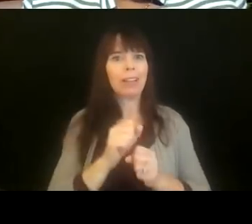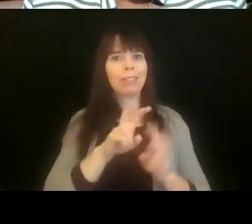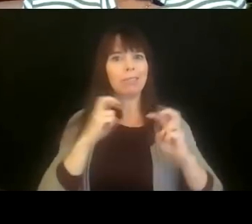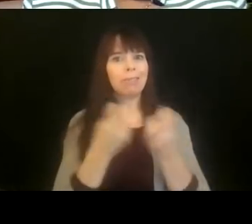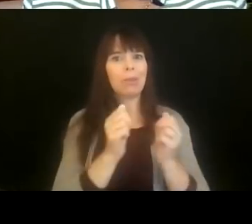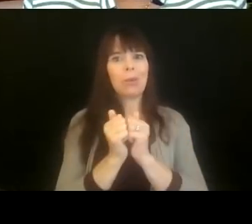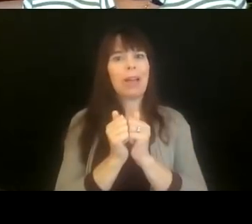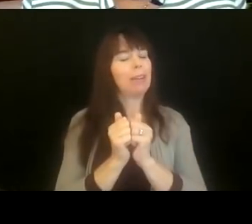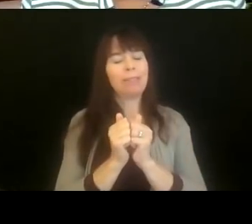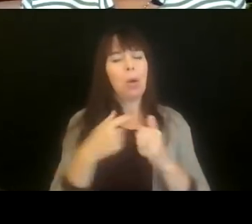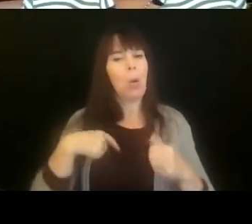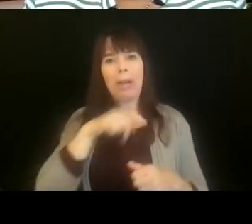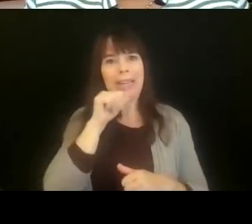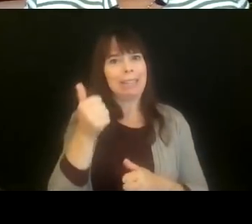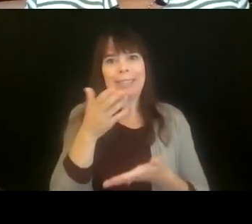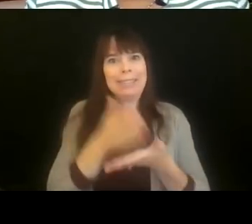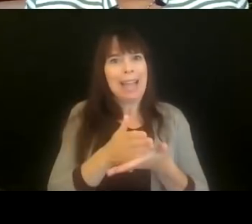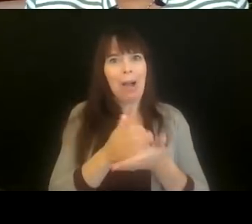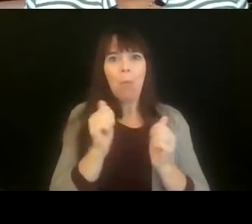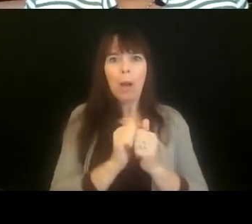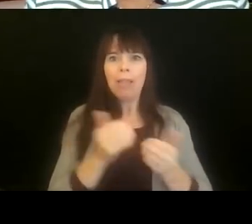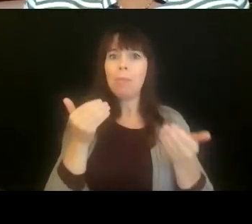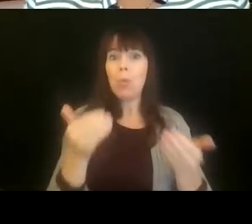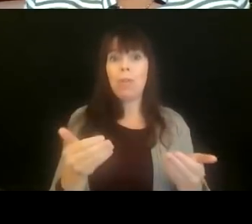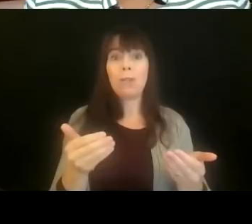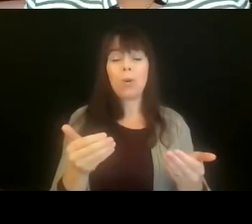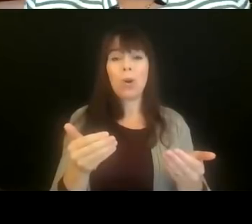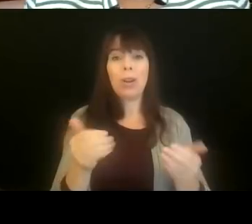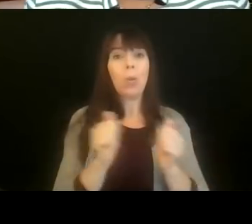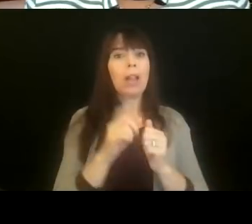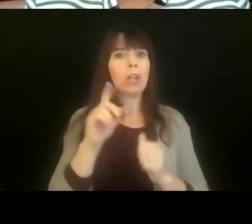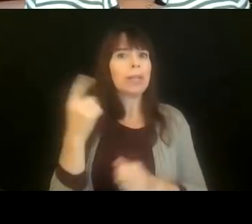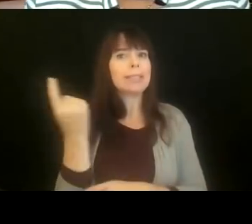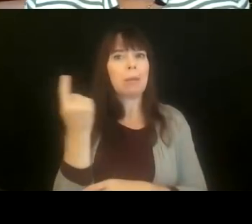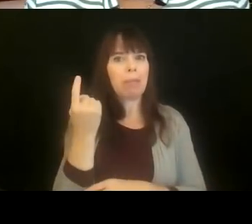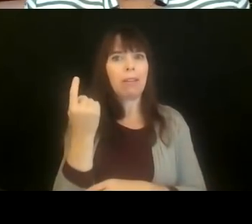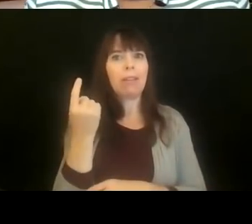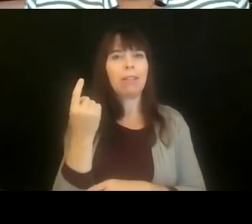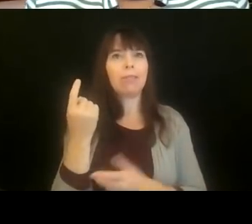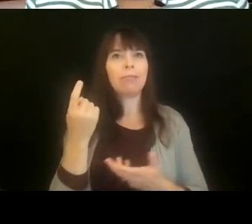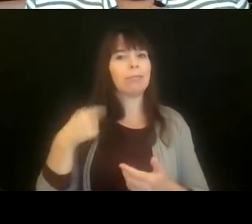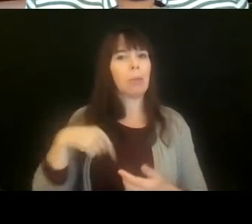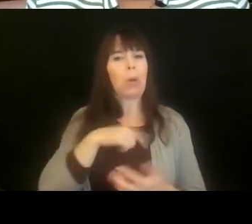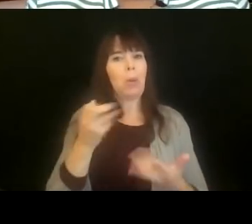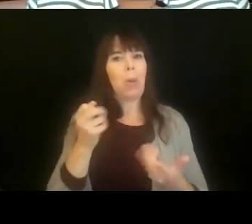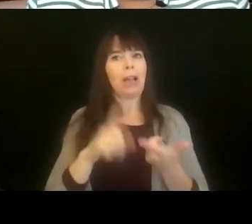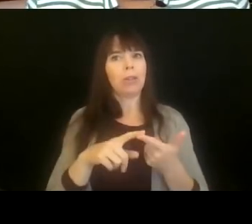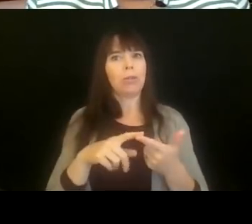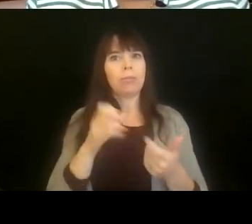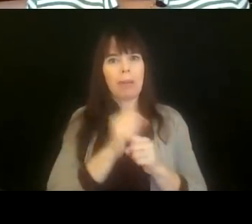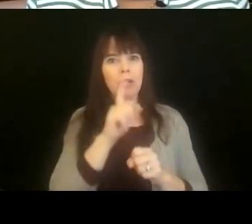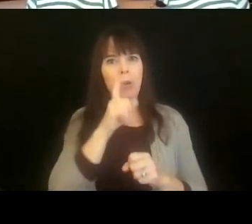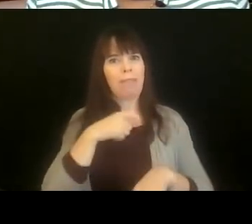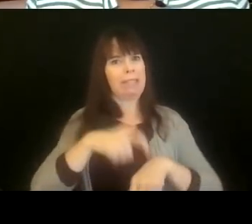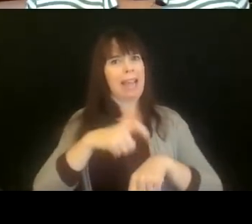have not dropped the ball with moving forward with doing something that we want to take time to recognize